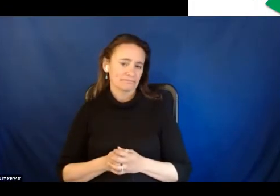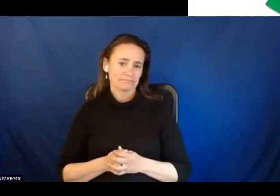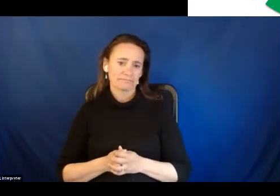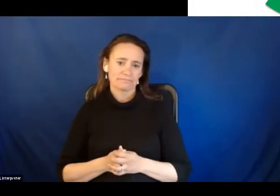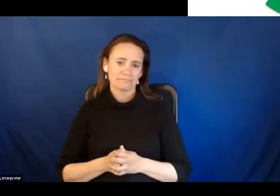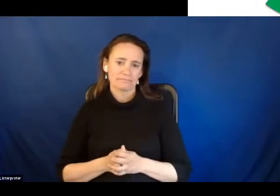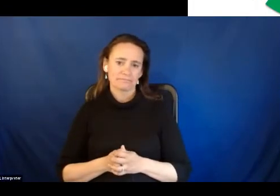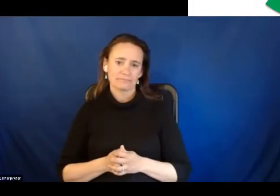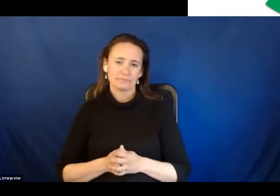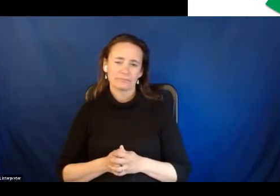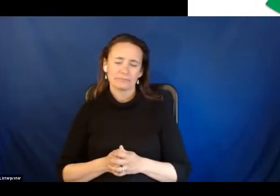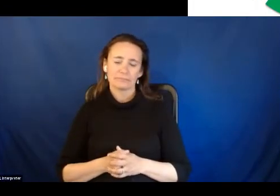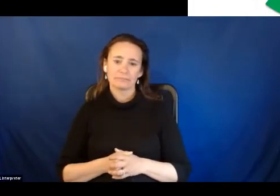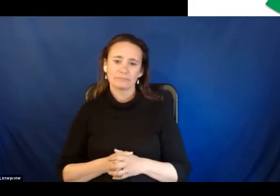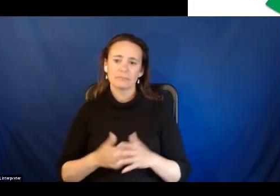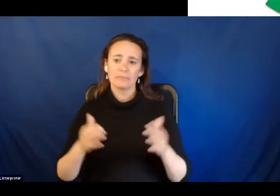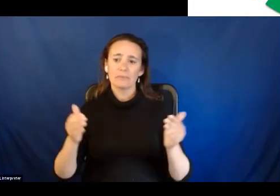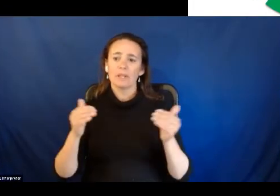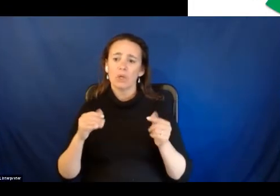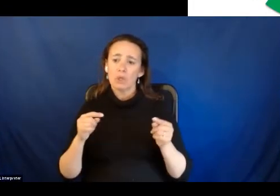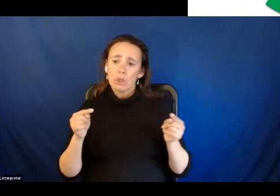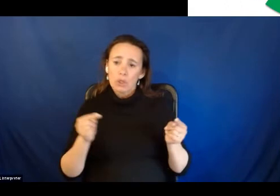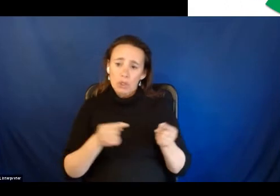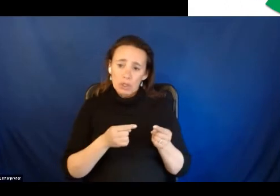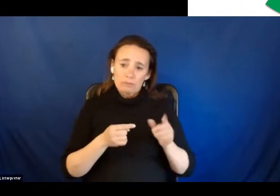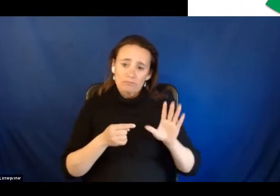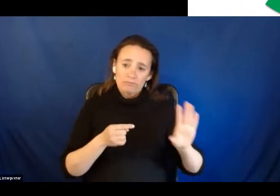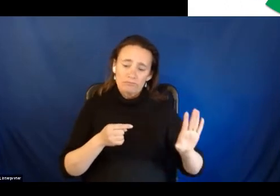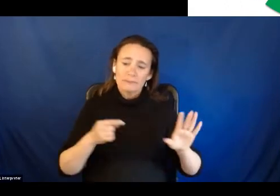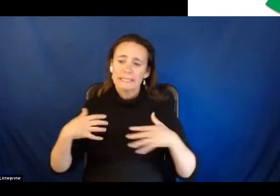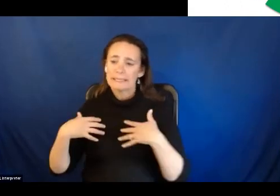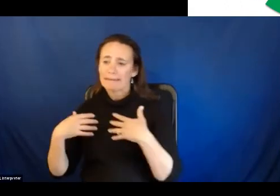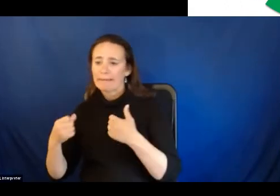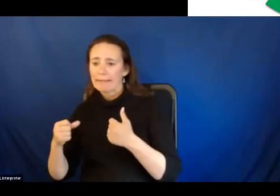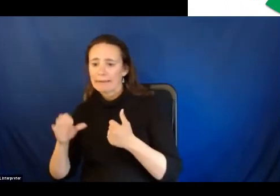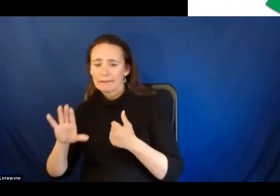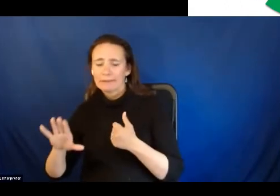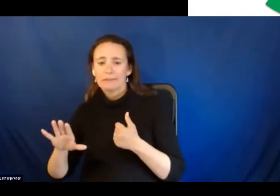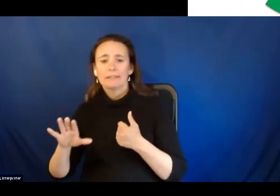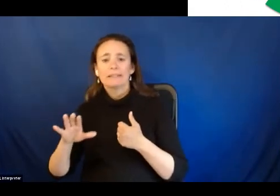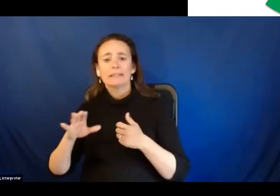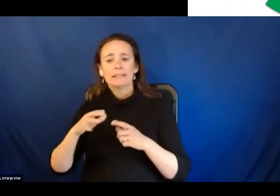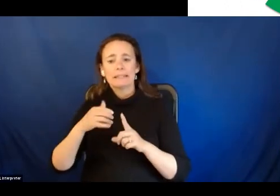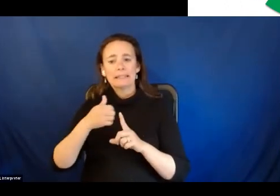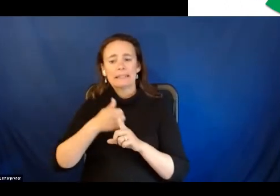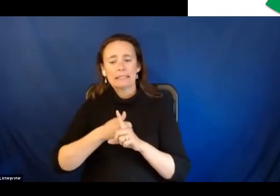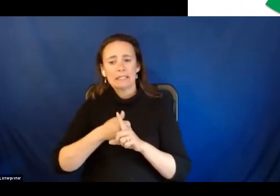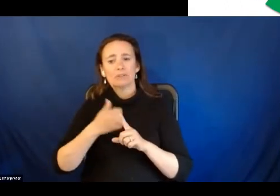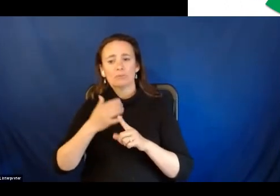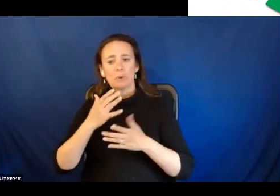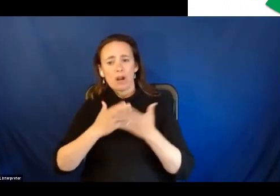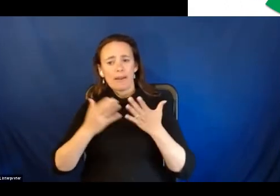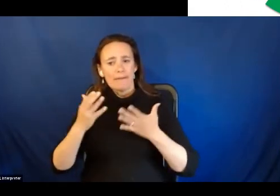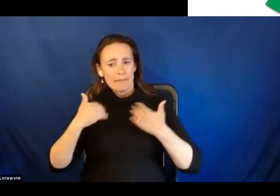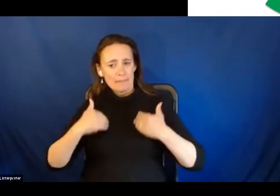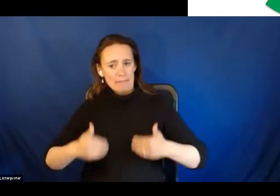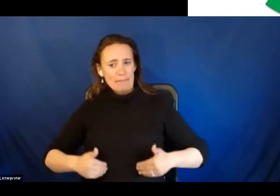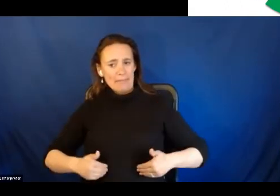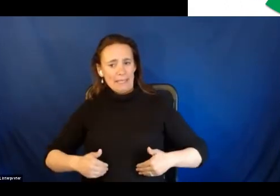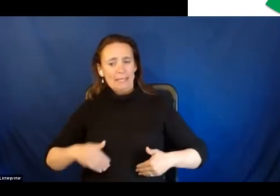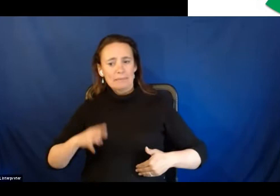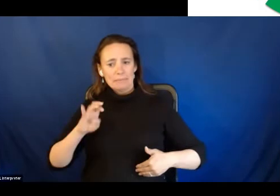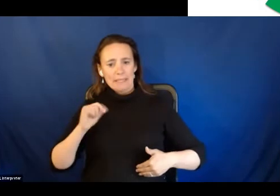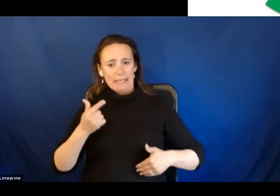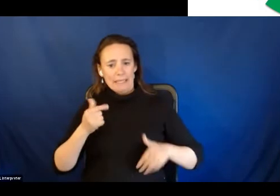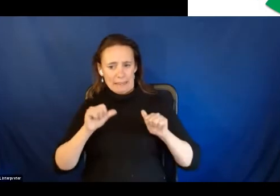Areas of hurt and areas of healing. So each part of someone's being can and are connected to each other and also affect